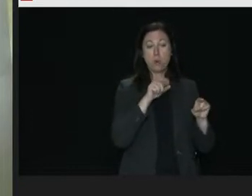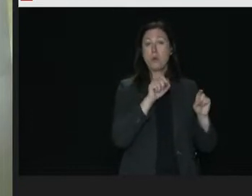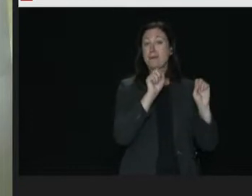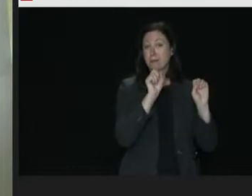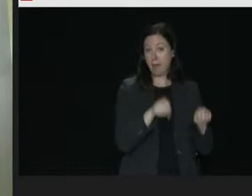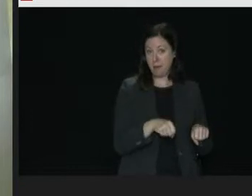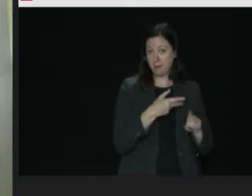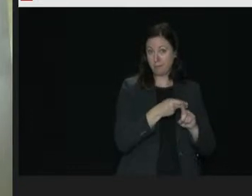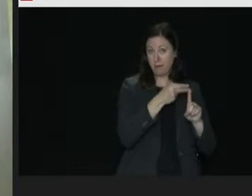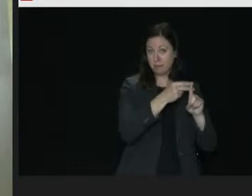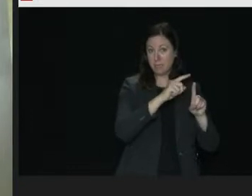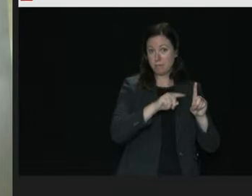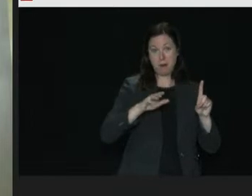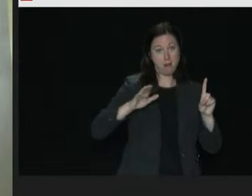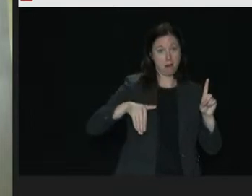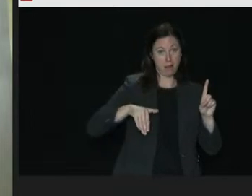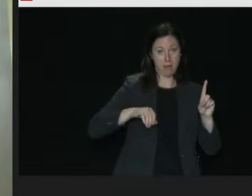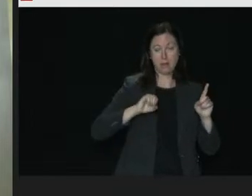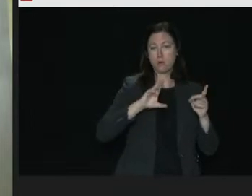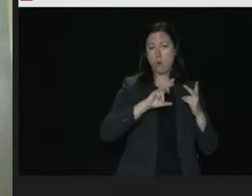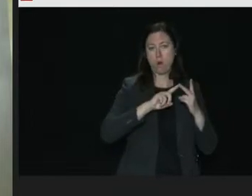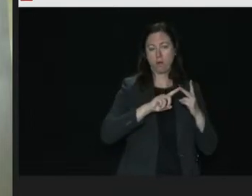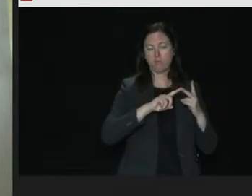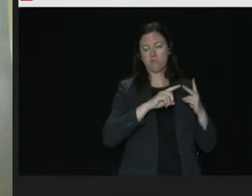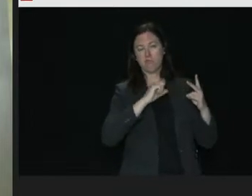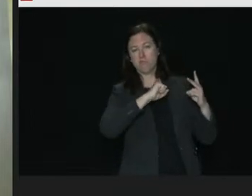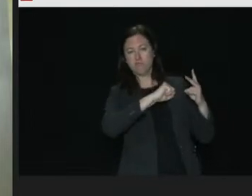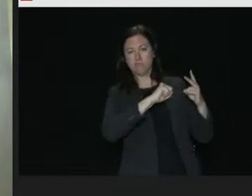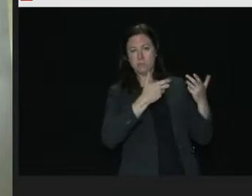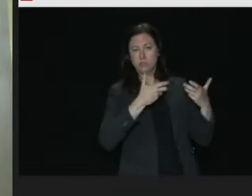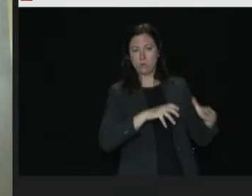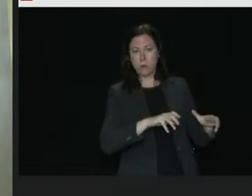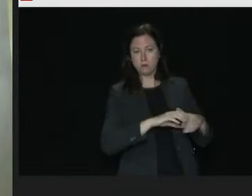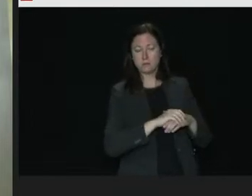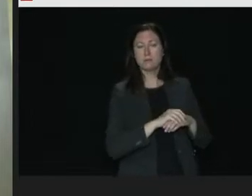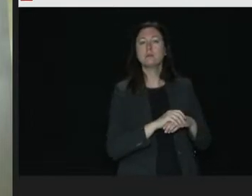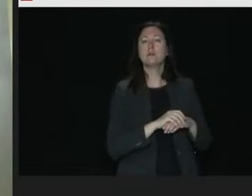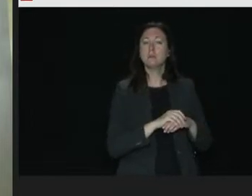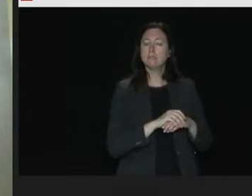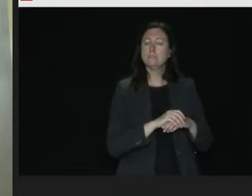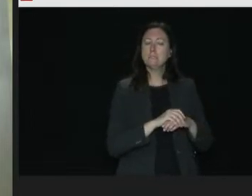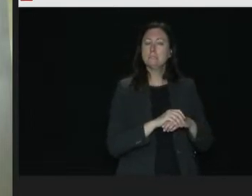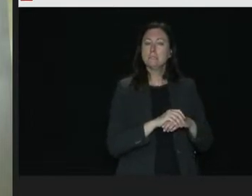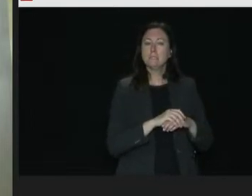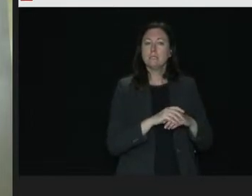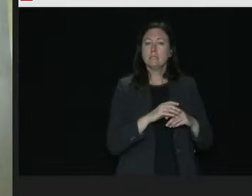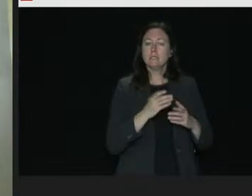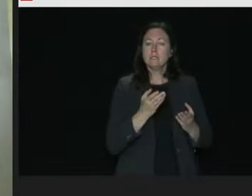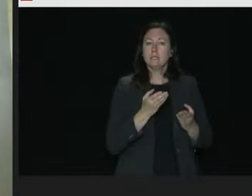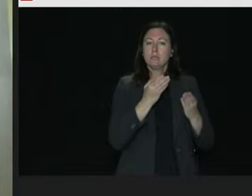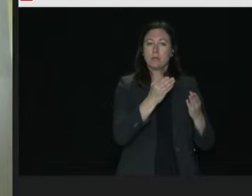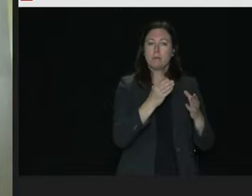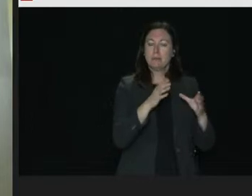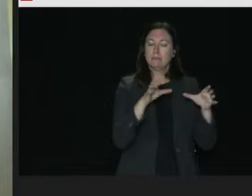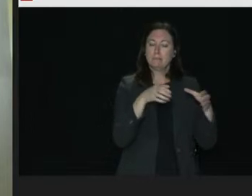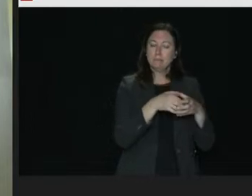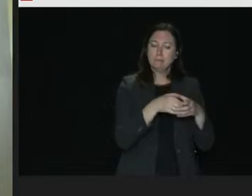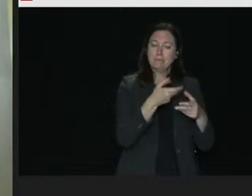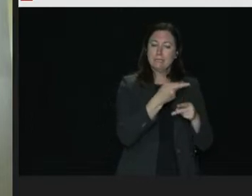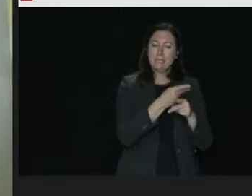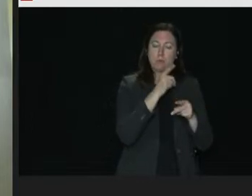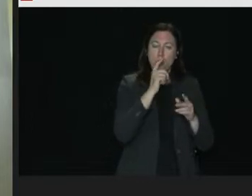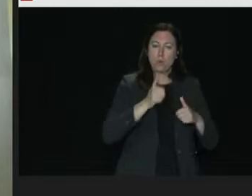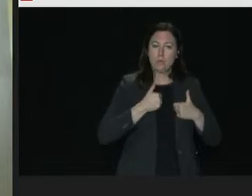fully vaccinated or have chosen not to get vaccinated, it is recommended to limit indoor gatherings to household members